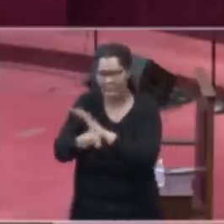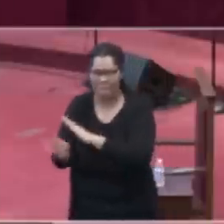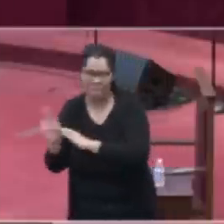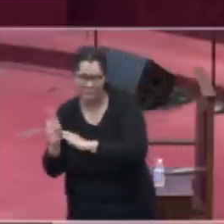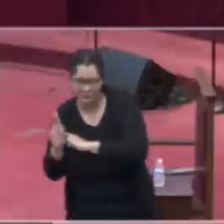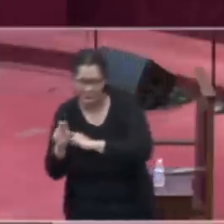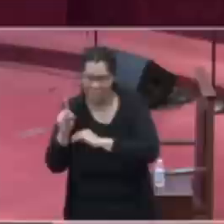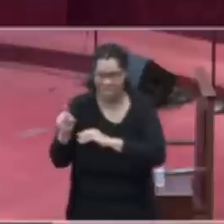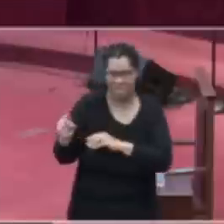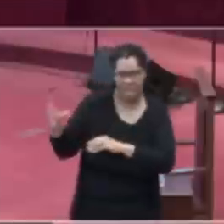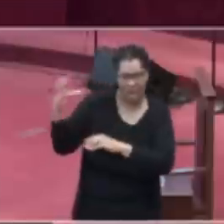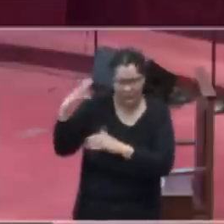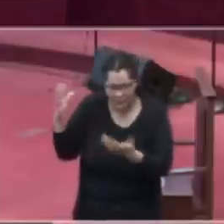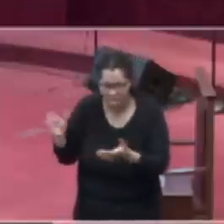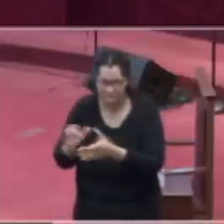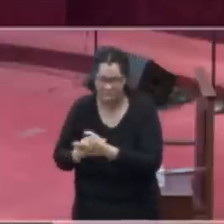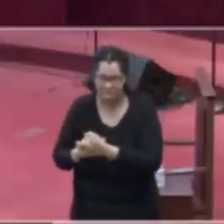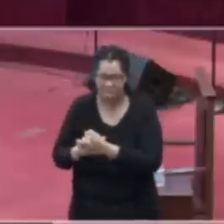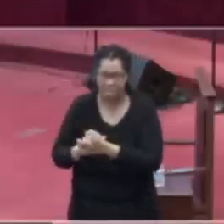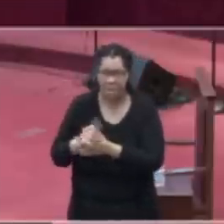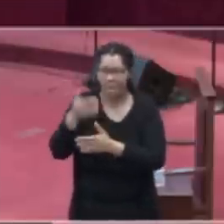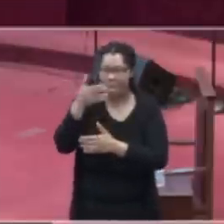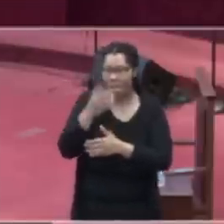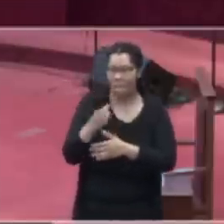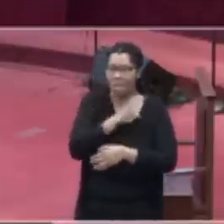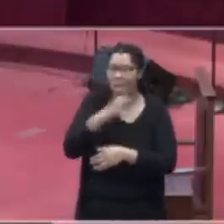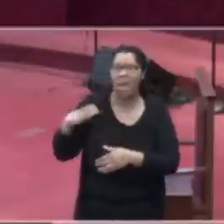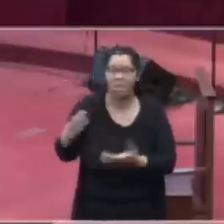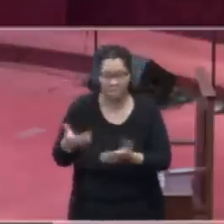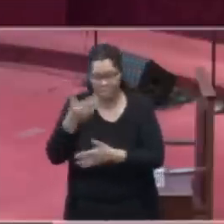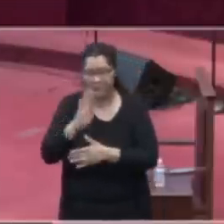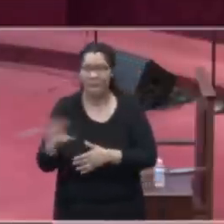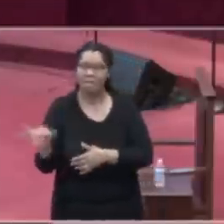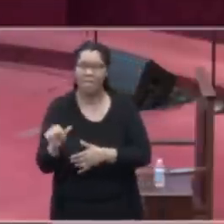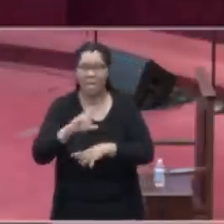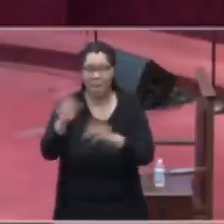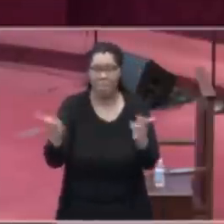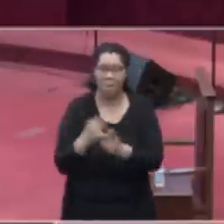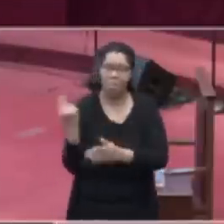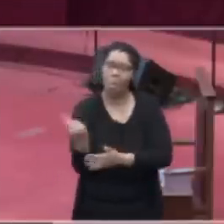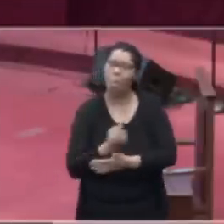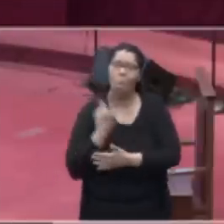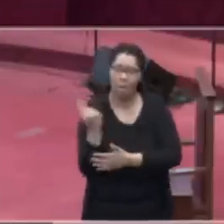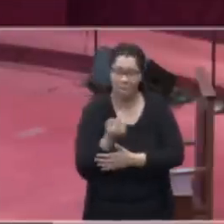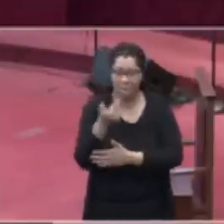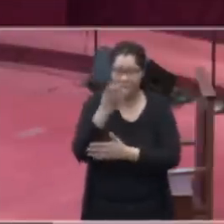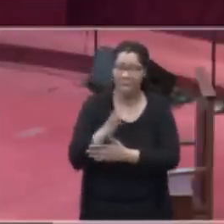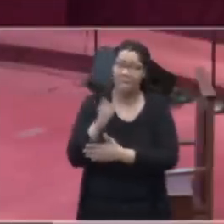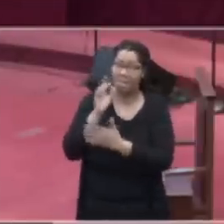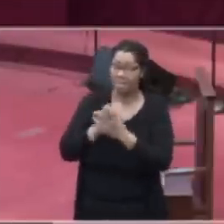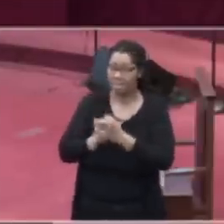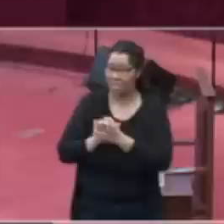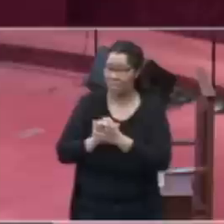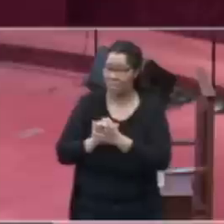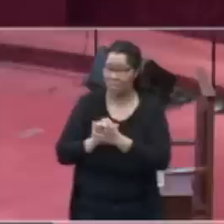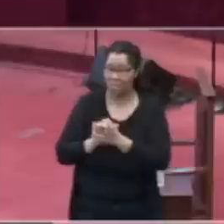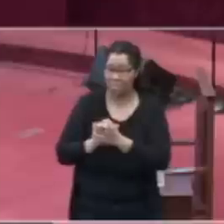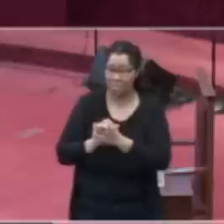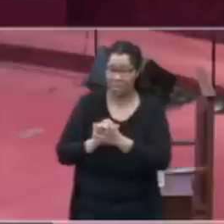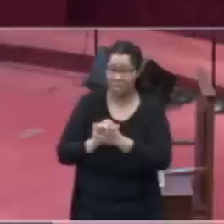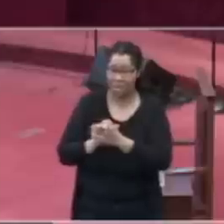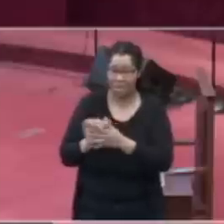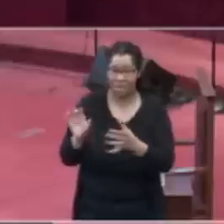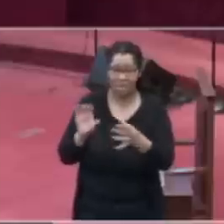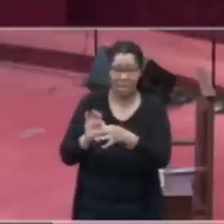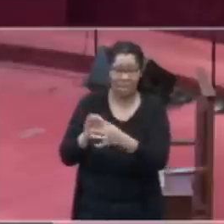Republicans in Congress? God is the same place he is all the time. He's on the end of my